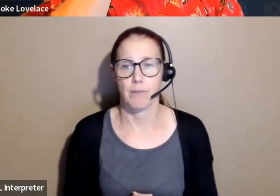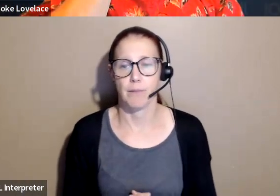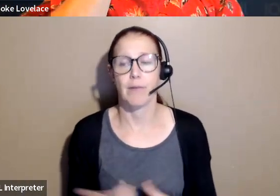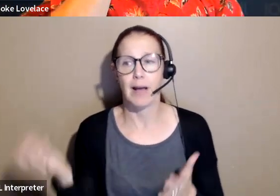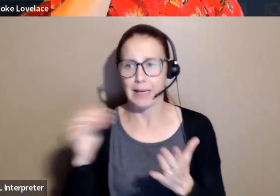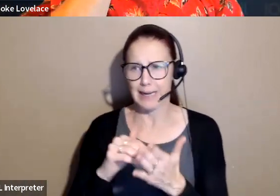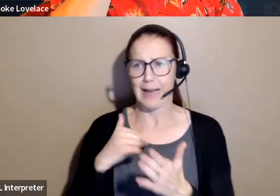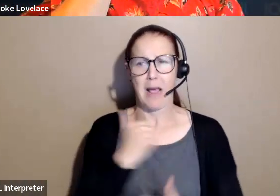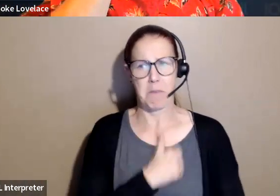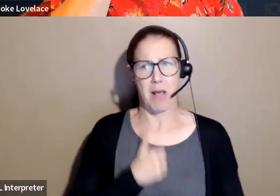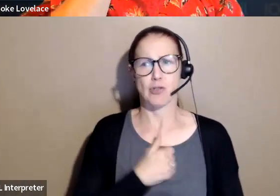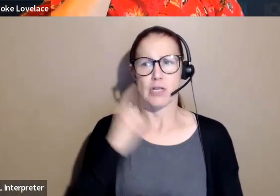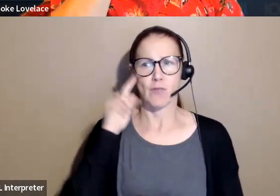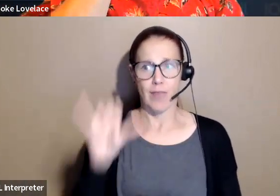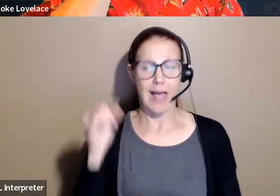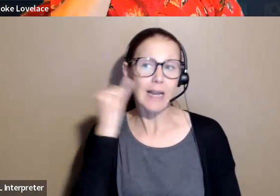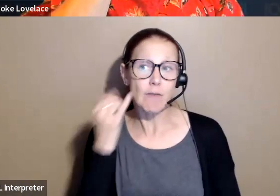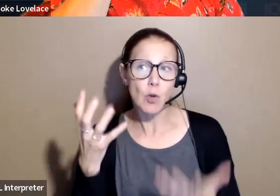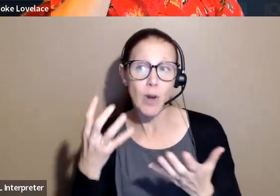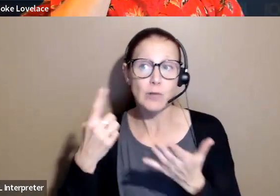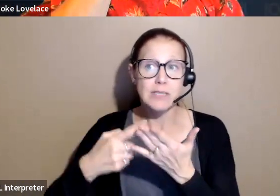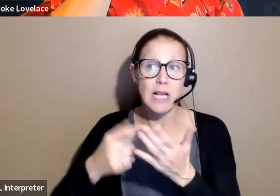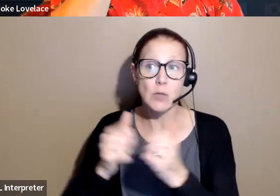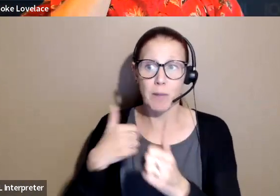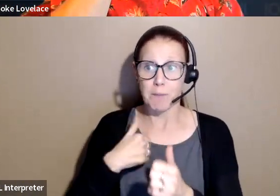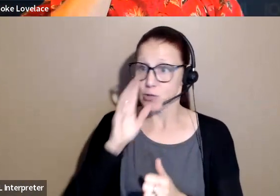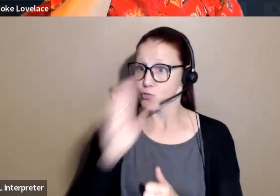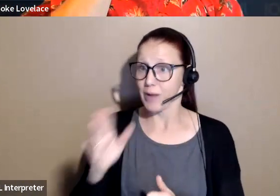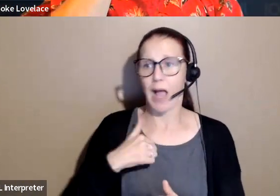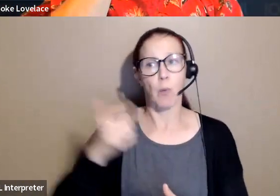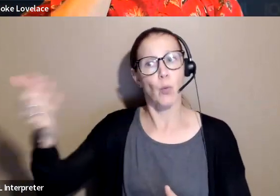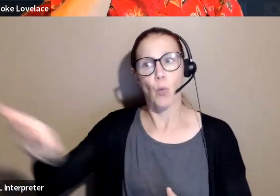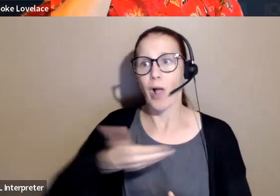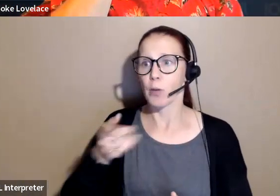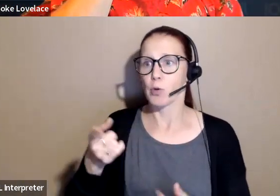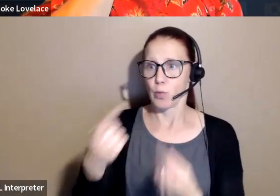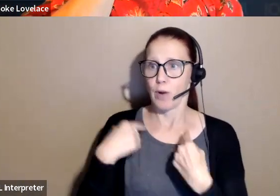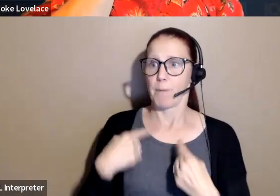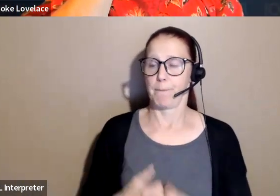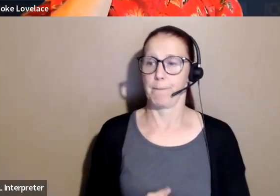Again, I apologize for that. If you ever want to talk to me directly, I would certainly welcome it, okay?